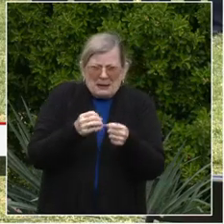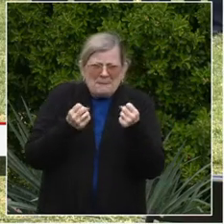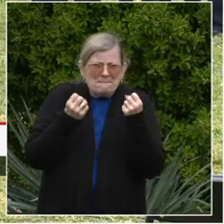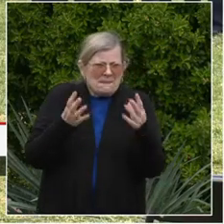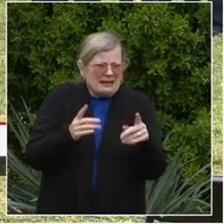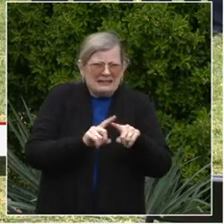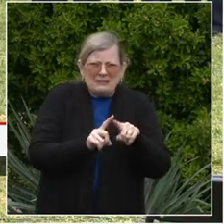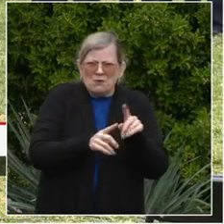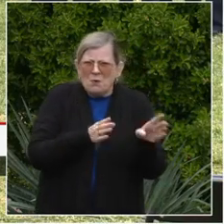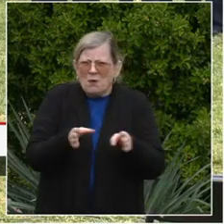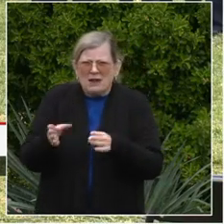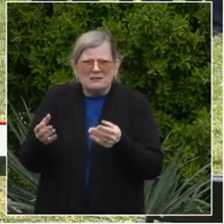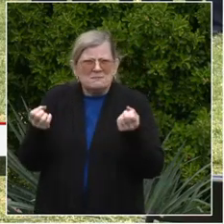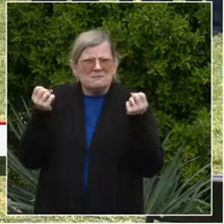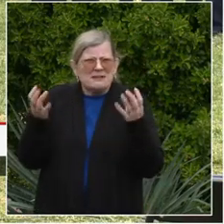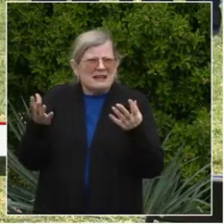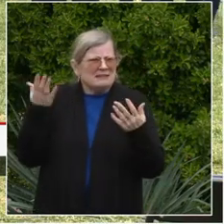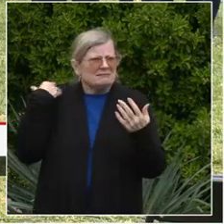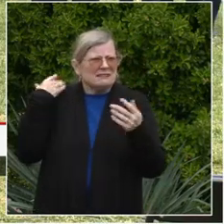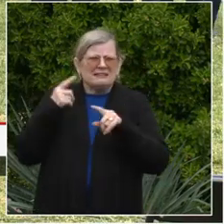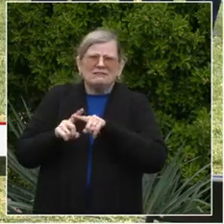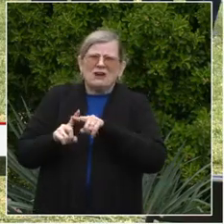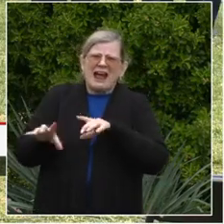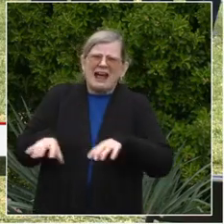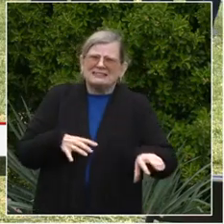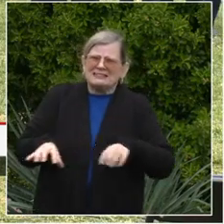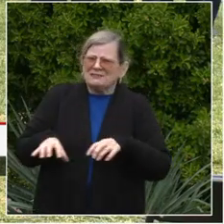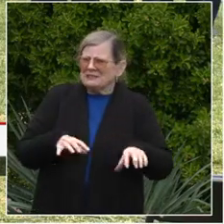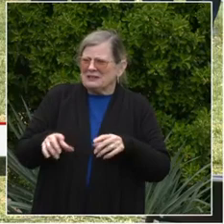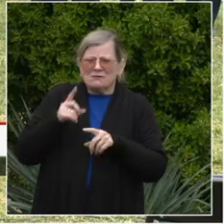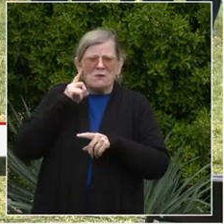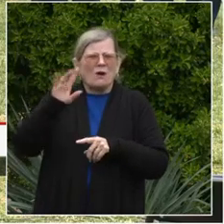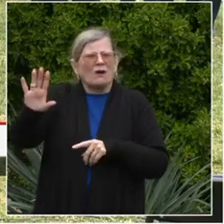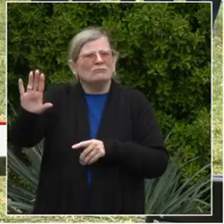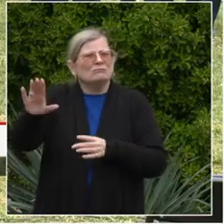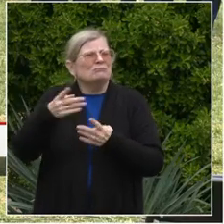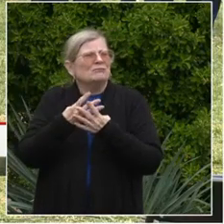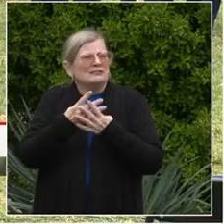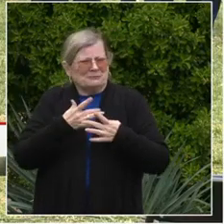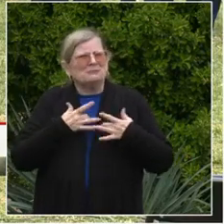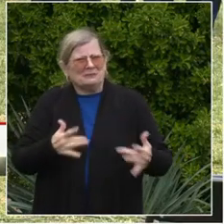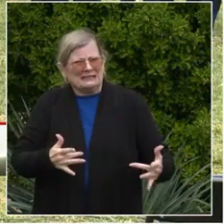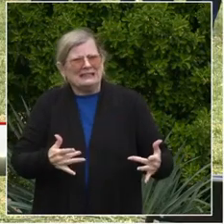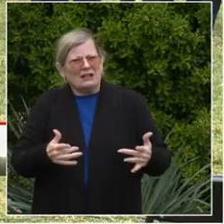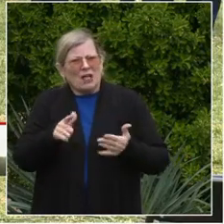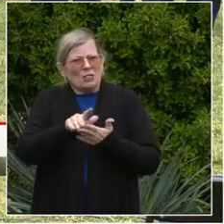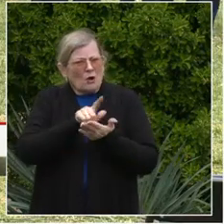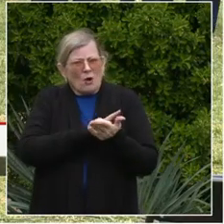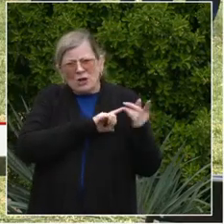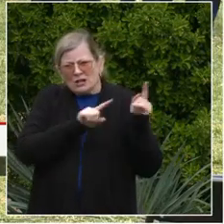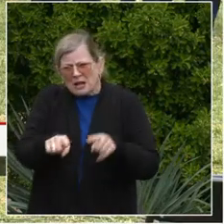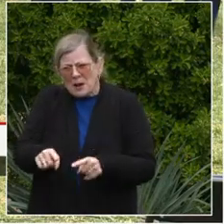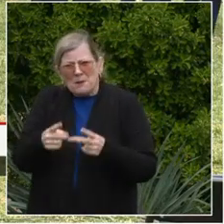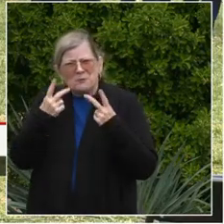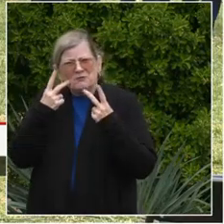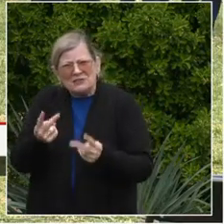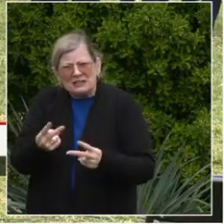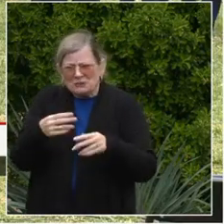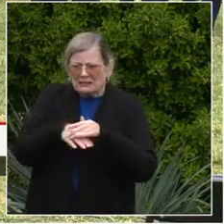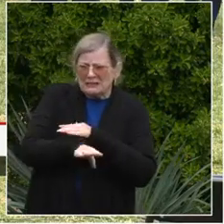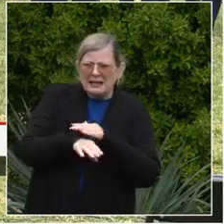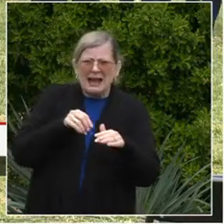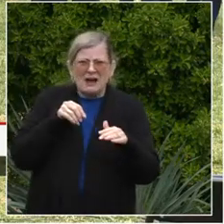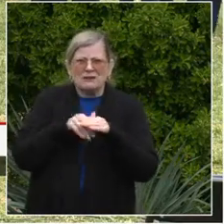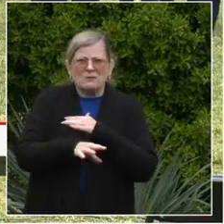that had been normal in the jail. Being able to have their lawyers visit, or their lawyers coming in and out, or being able to